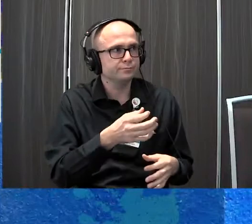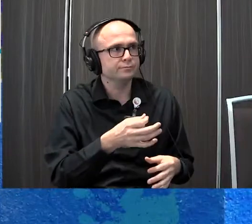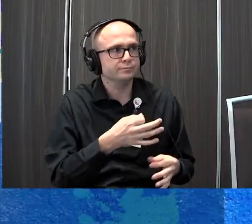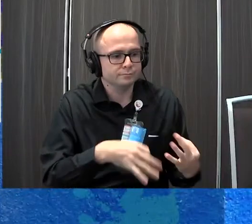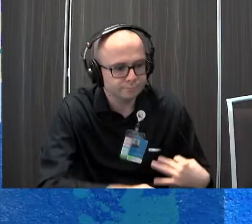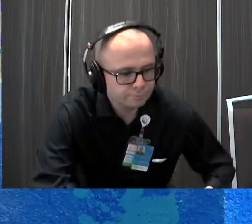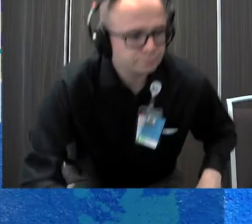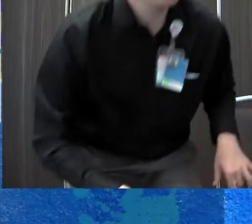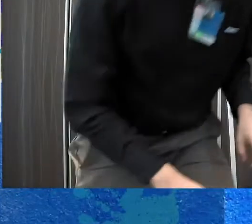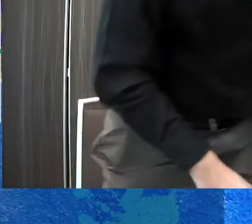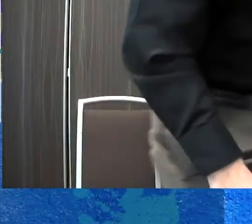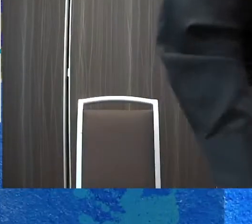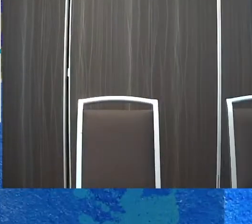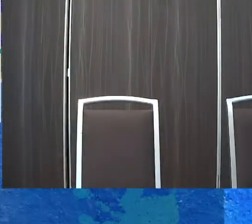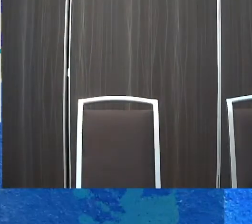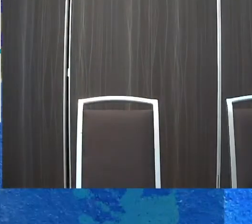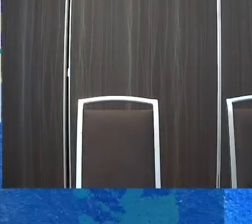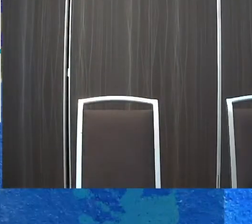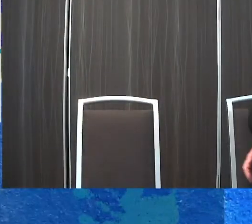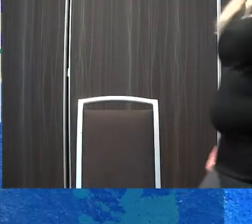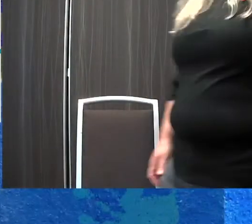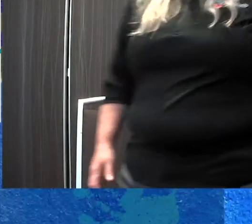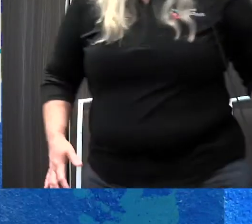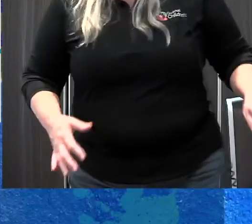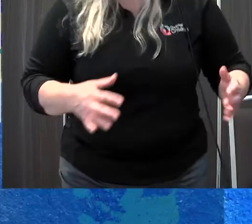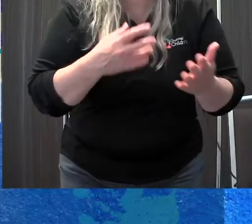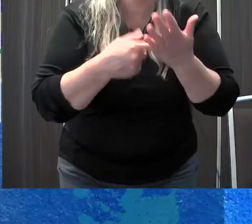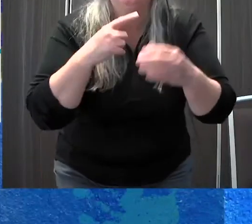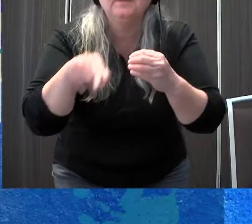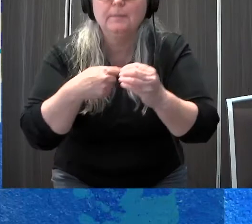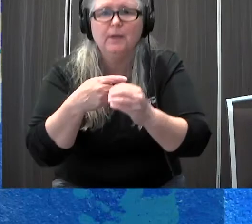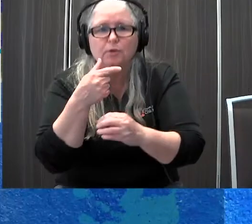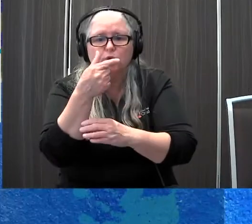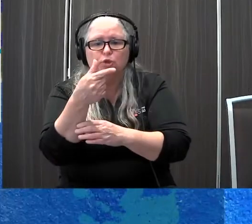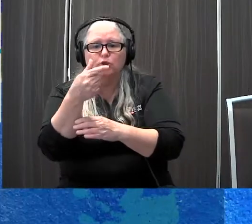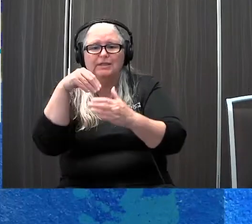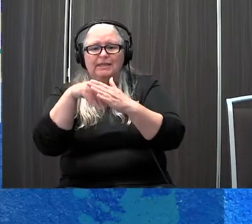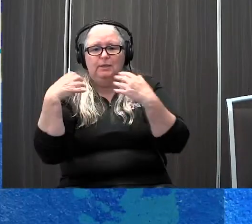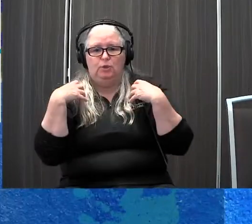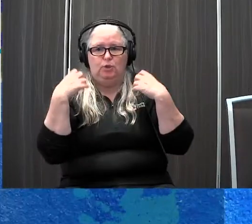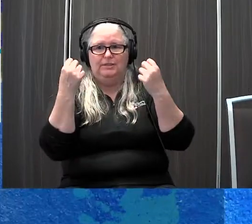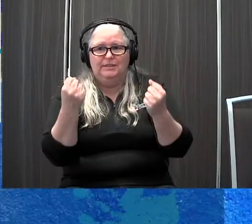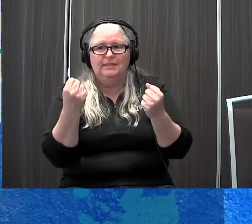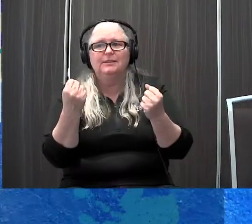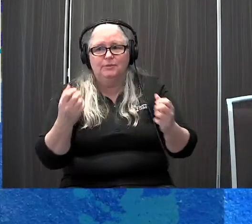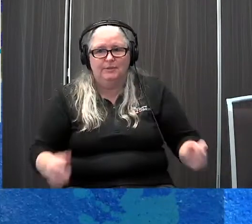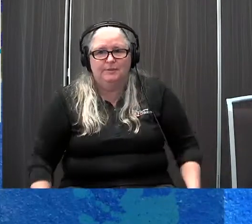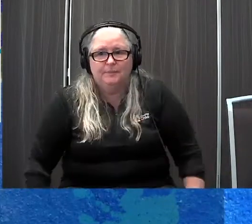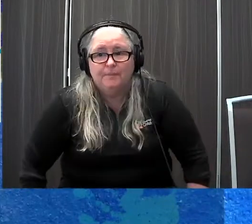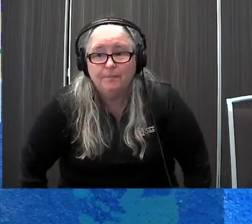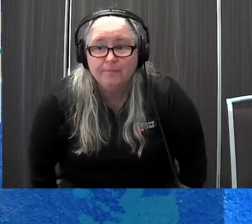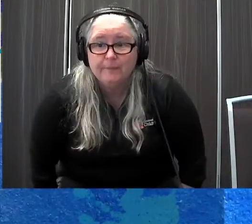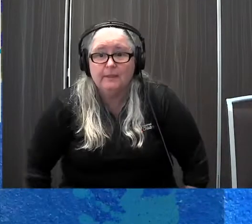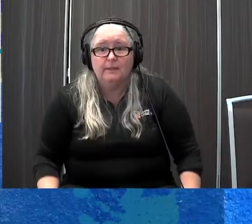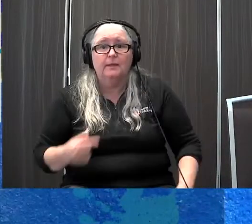What about the G in charge syndrome in terms of the genital development and puberty? So I just want to say here that even